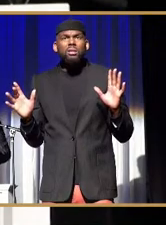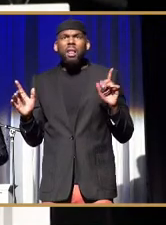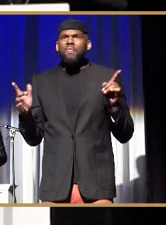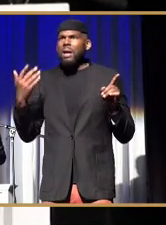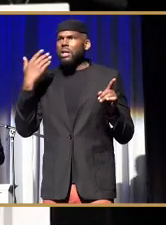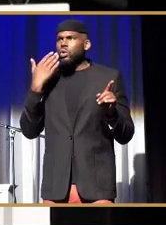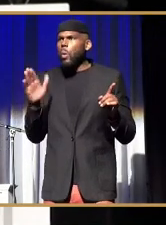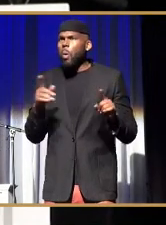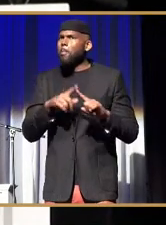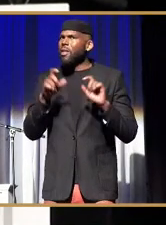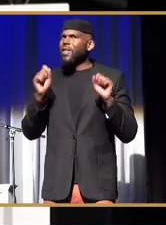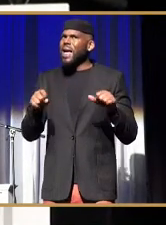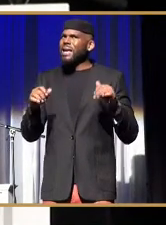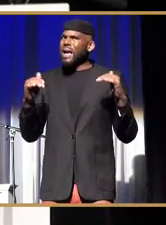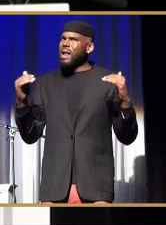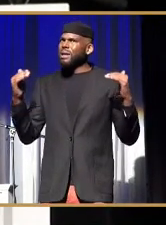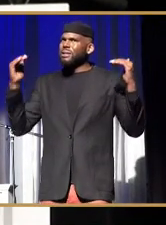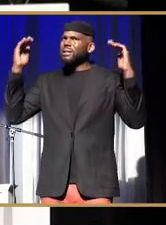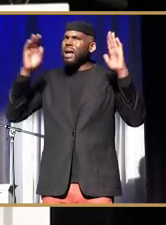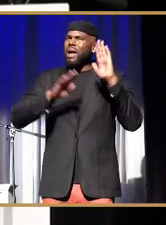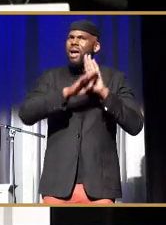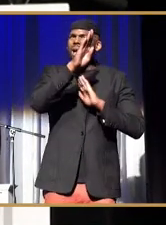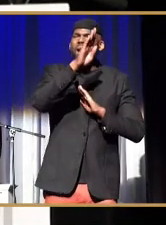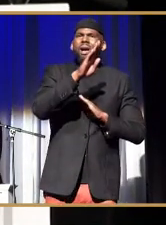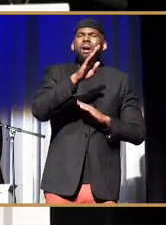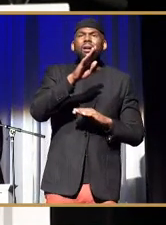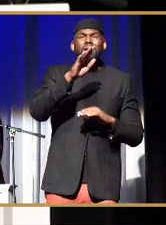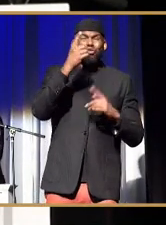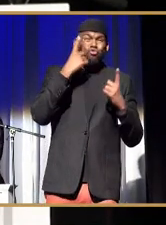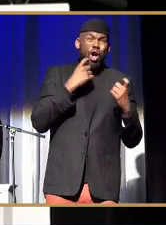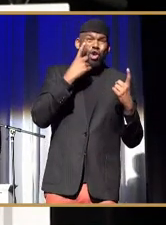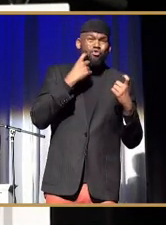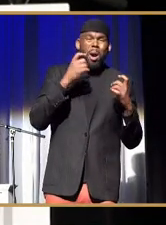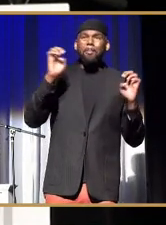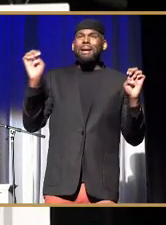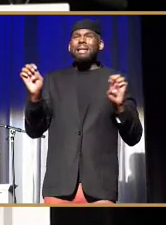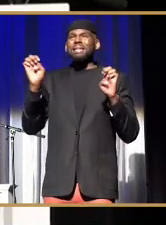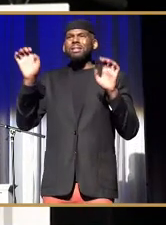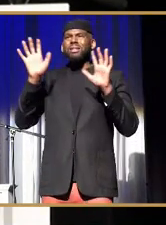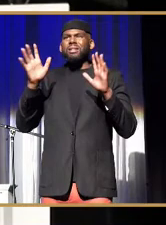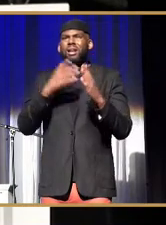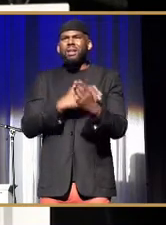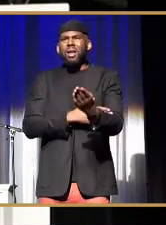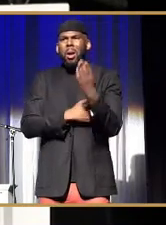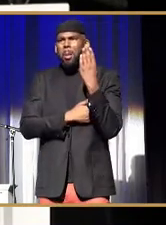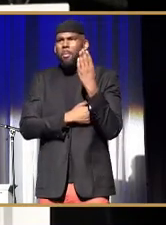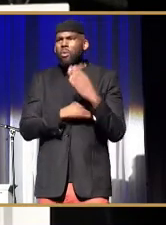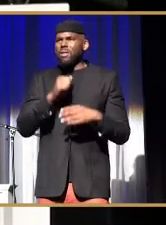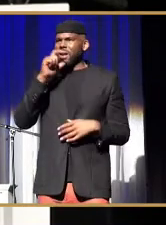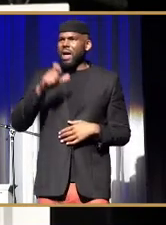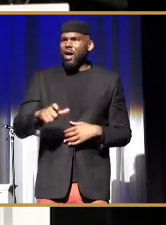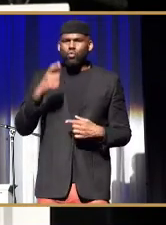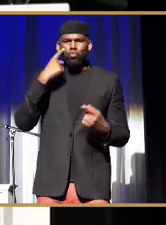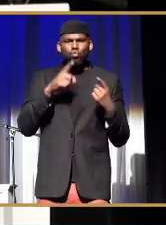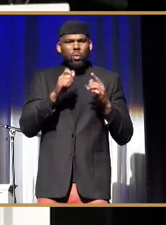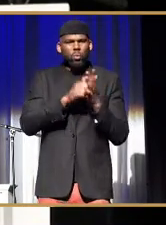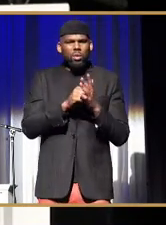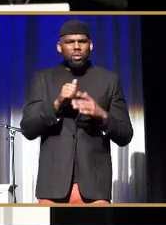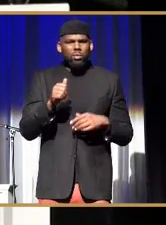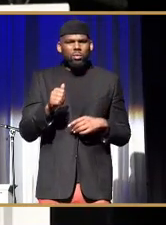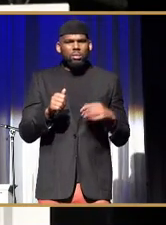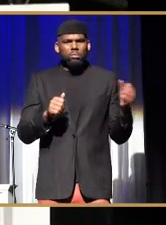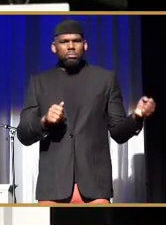can expel him on a Good Friday, but by Easter Sunday morning, he would have the votes to be reinstated in his rightful seat as